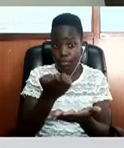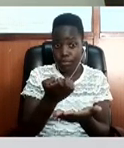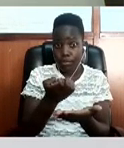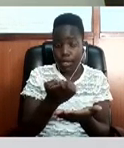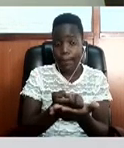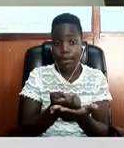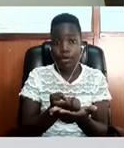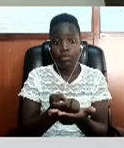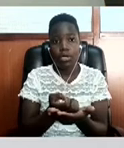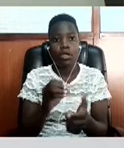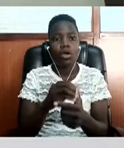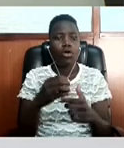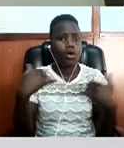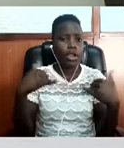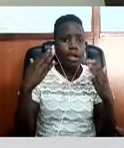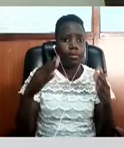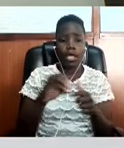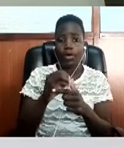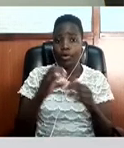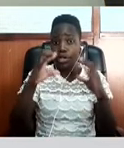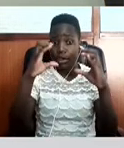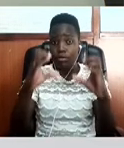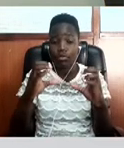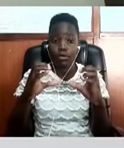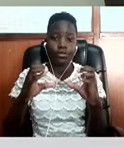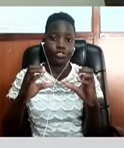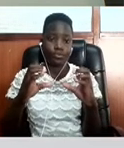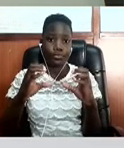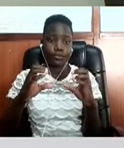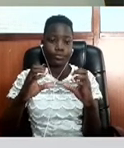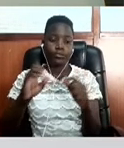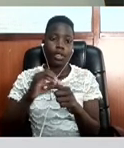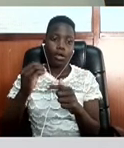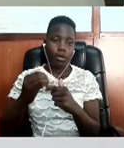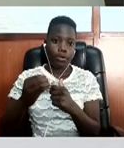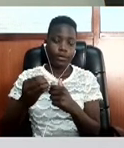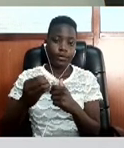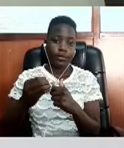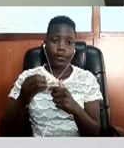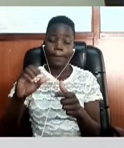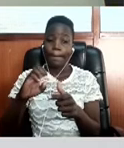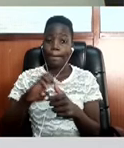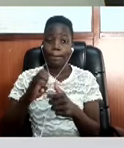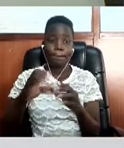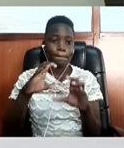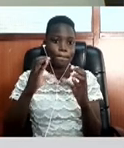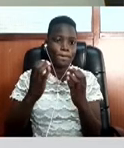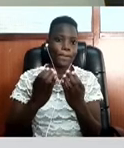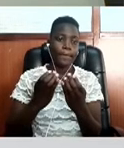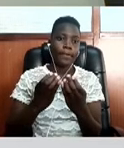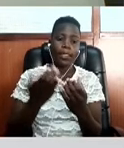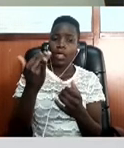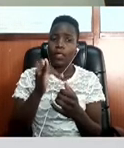player with the federation or a club even. They will want to latch on to